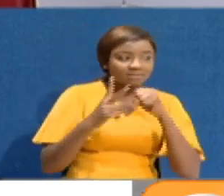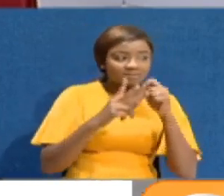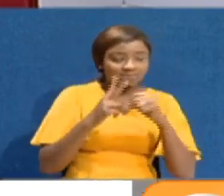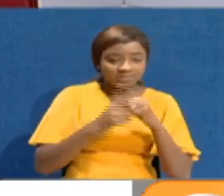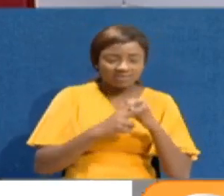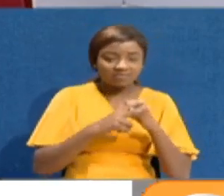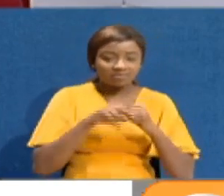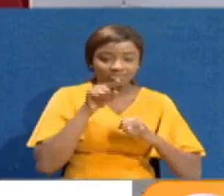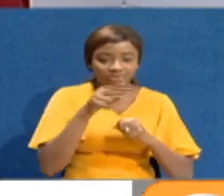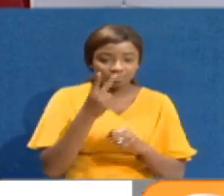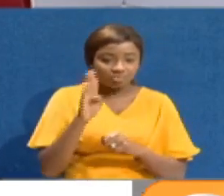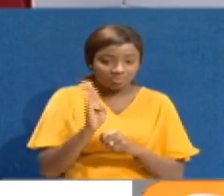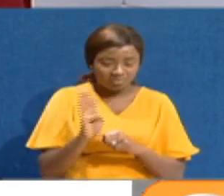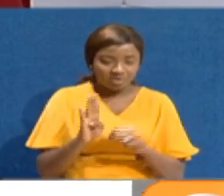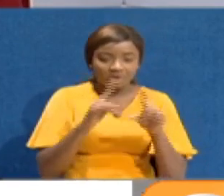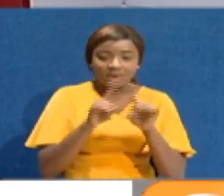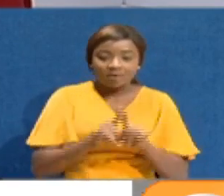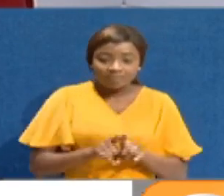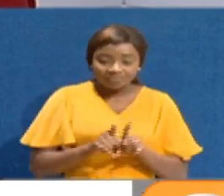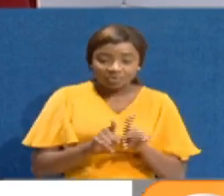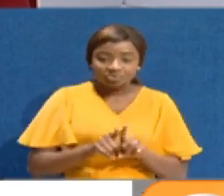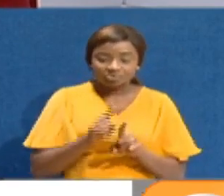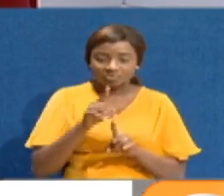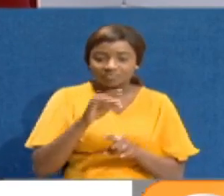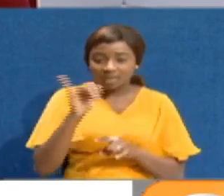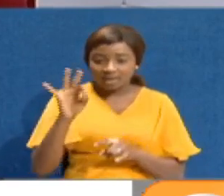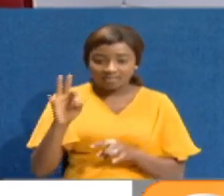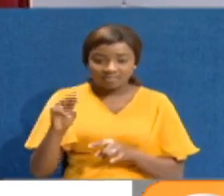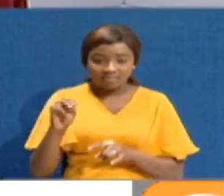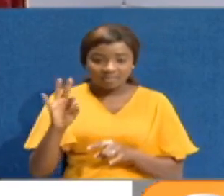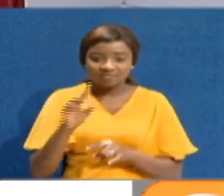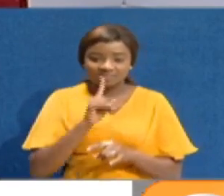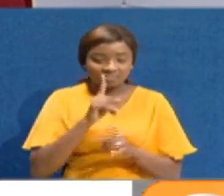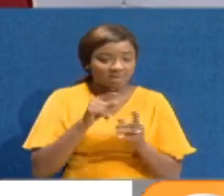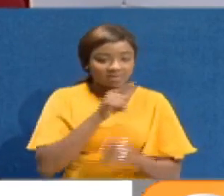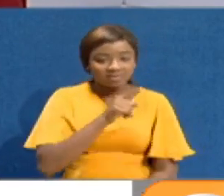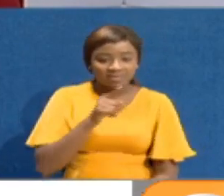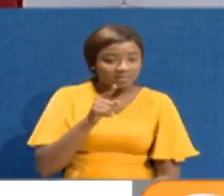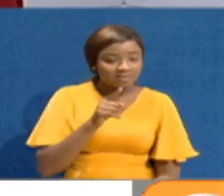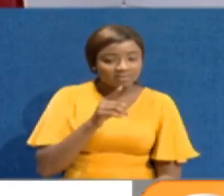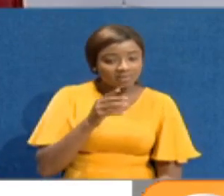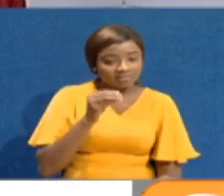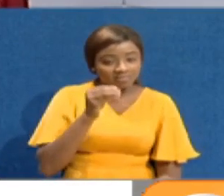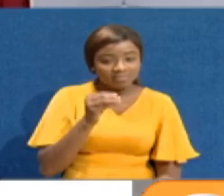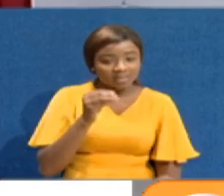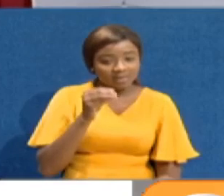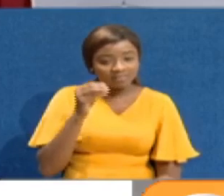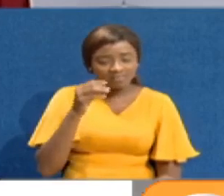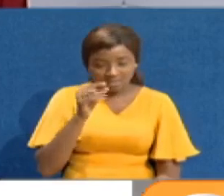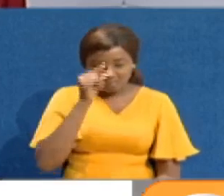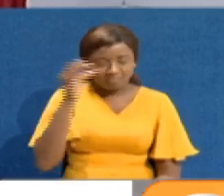the IMF itself complained about those tax relief measures, saying it denied the government much needed revenue and, of